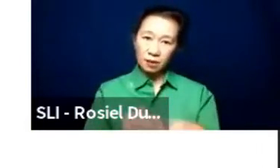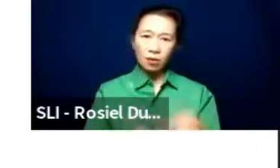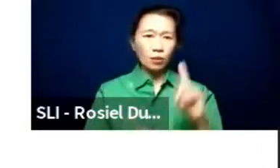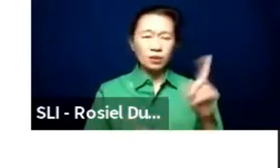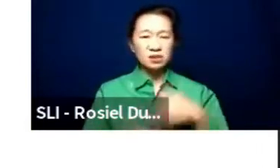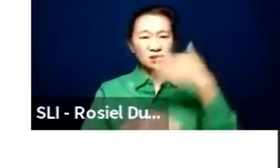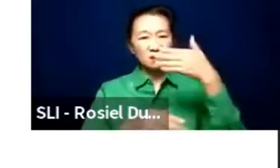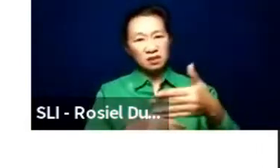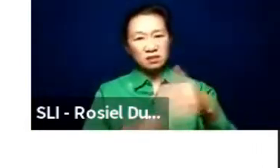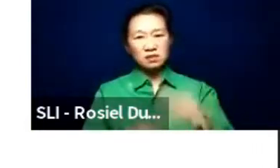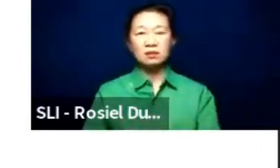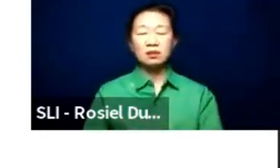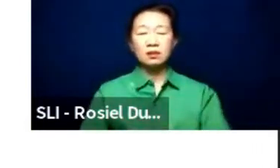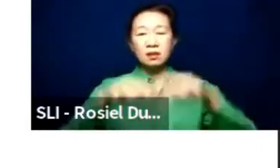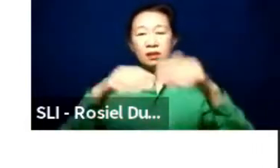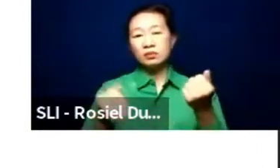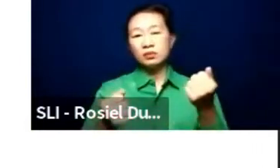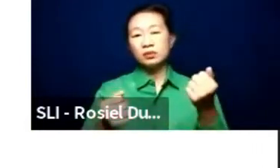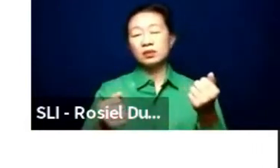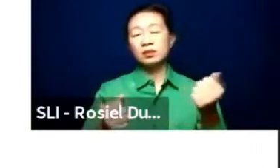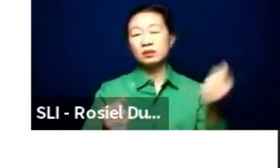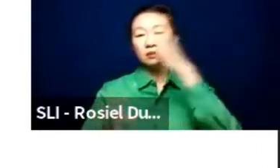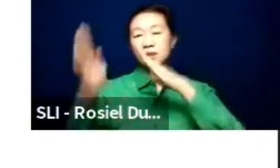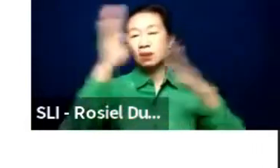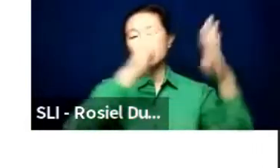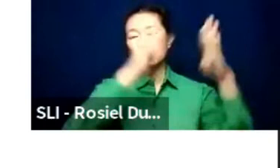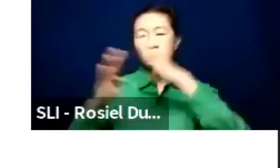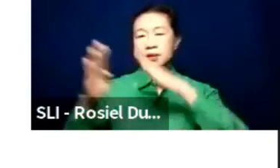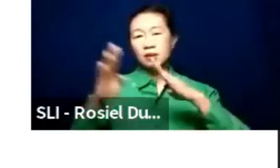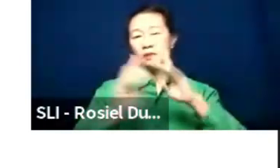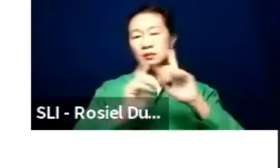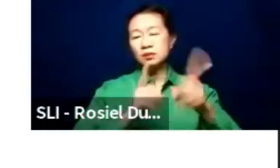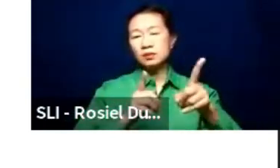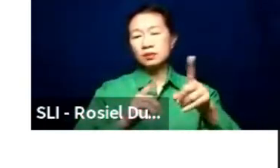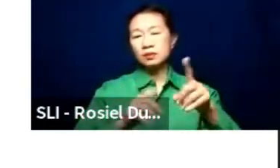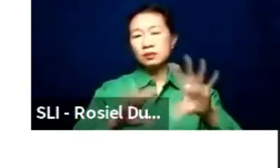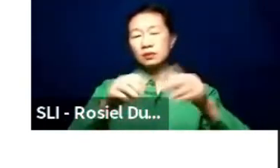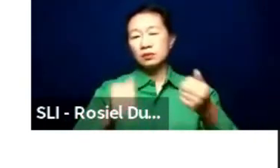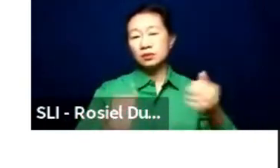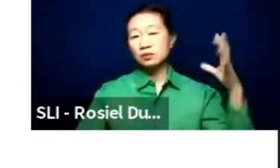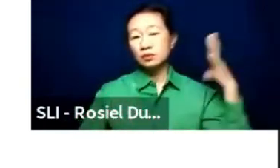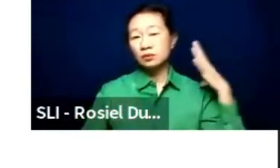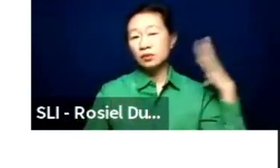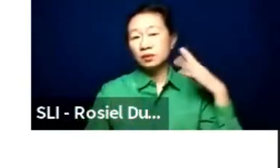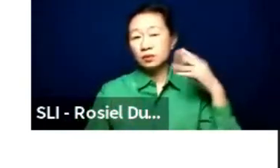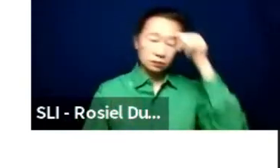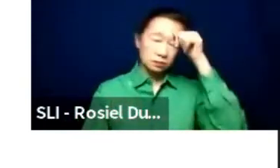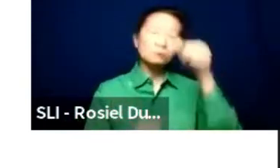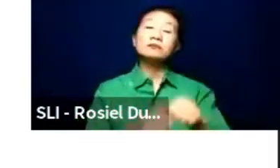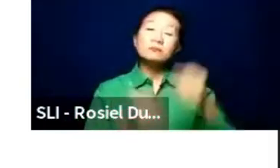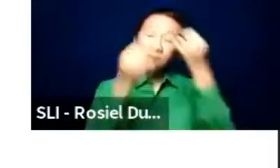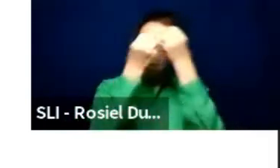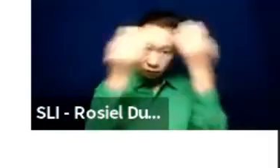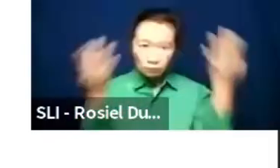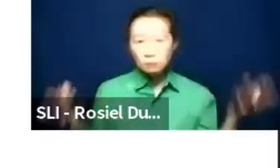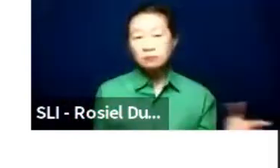um, how they problem solve, how they can take turns, recalling information. If they